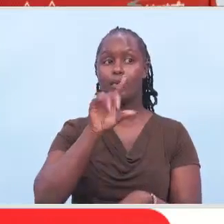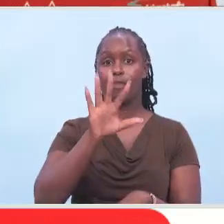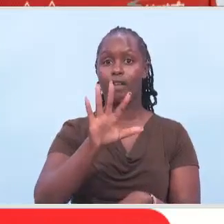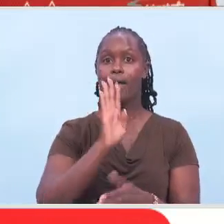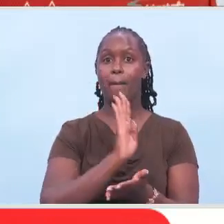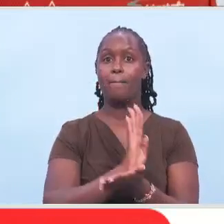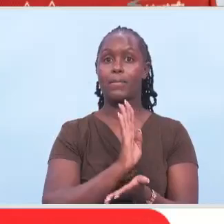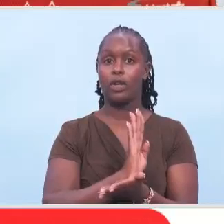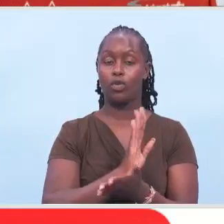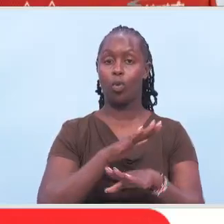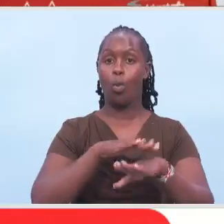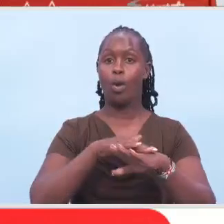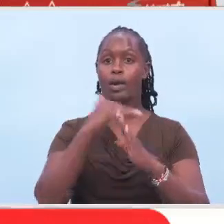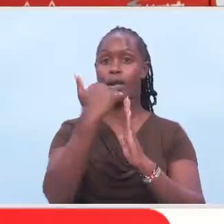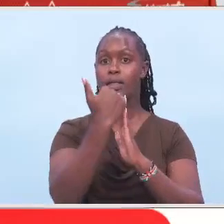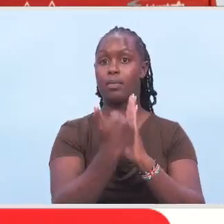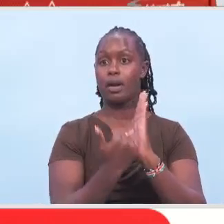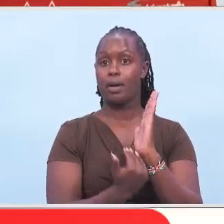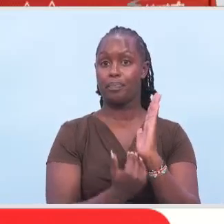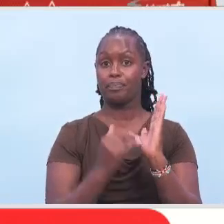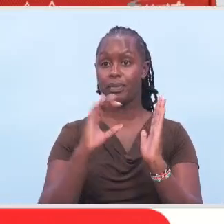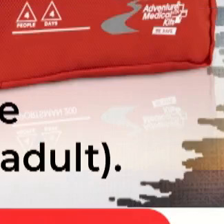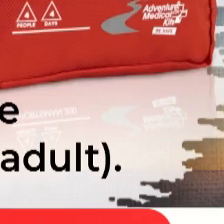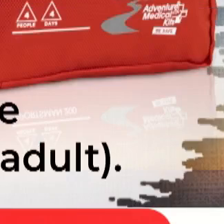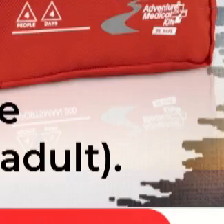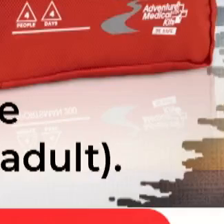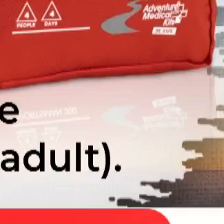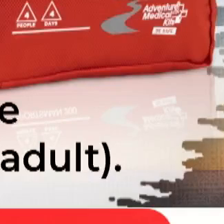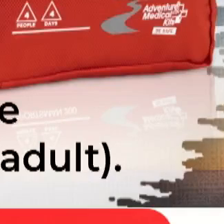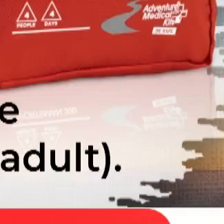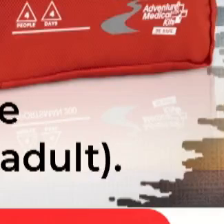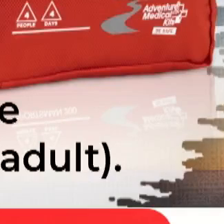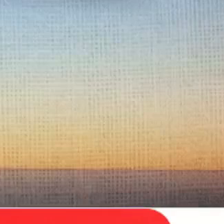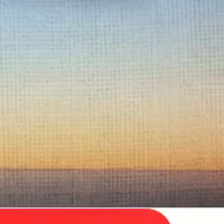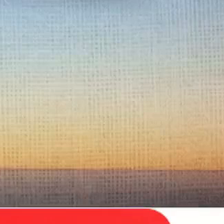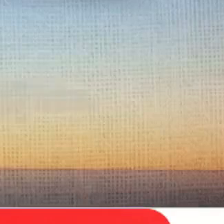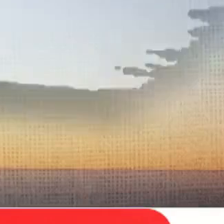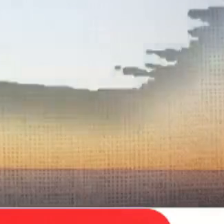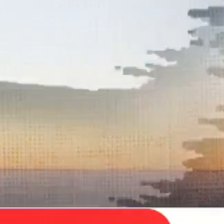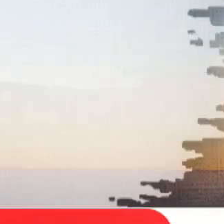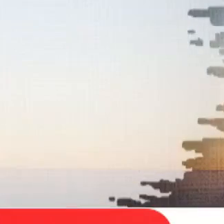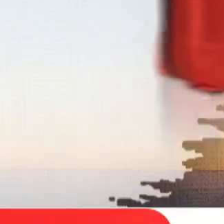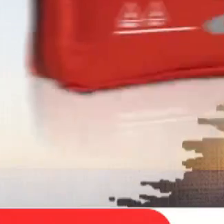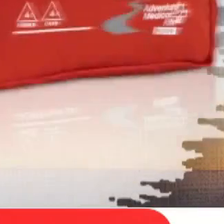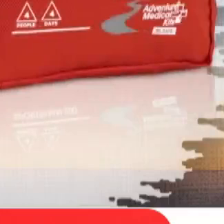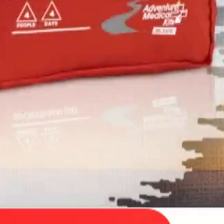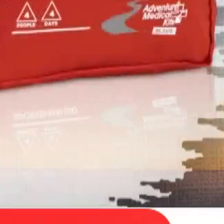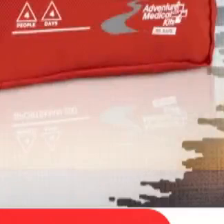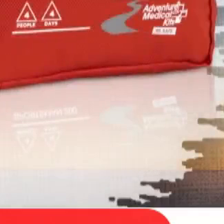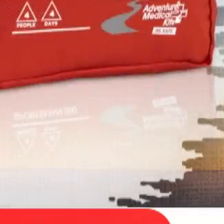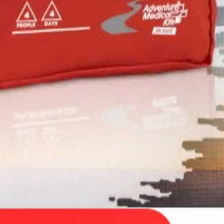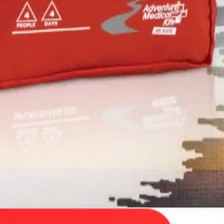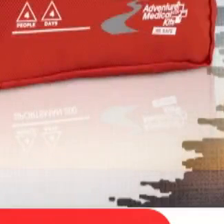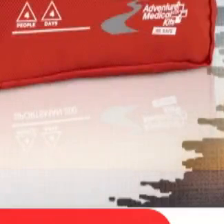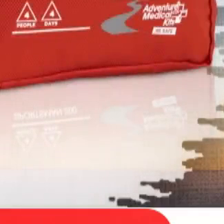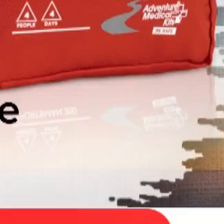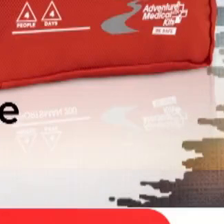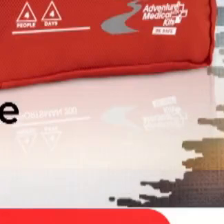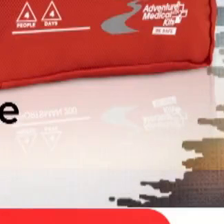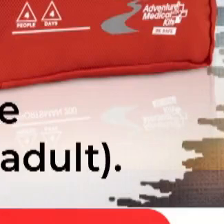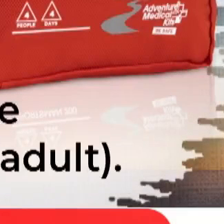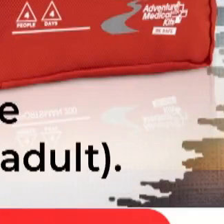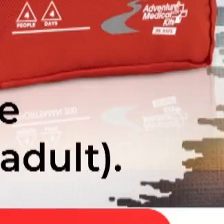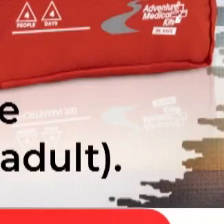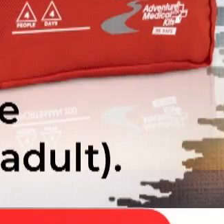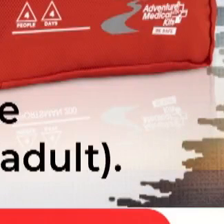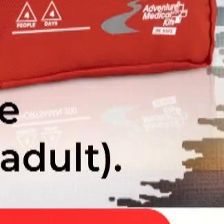program where all the CHP would be equipped with a backpack carry bag, first aid box, jacket, weighing scale,